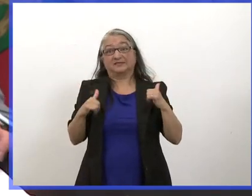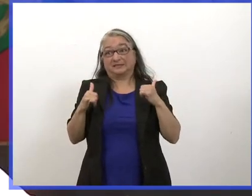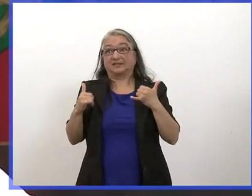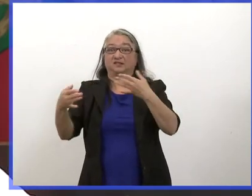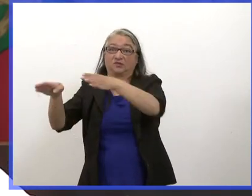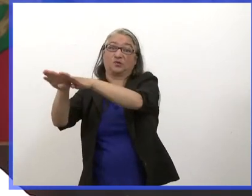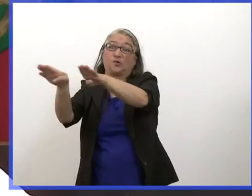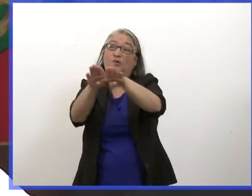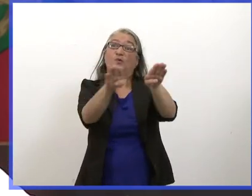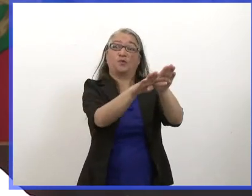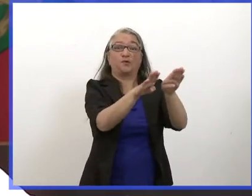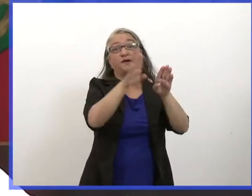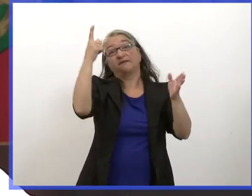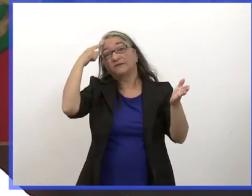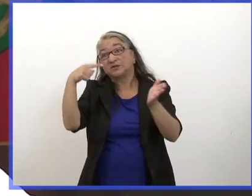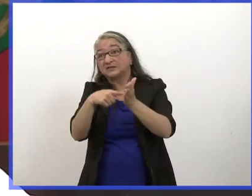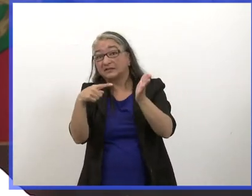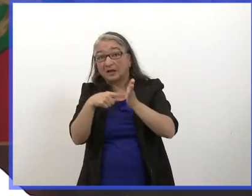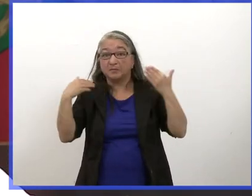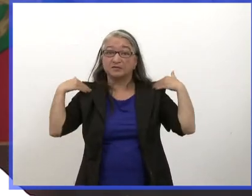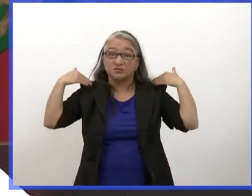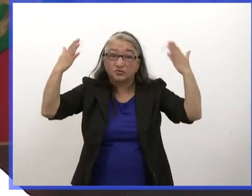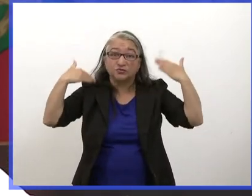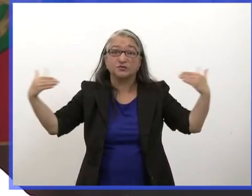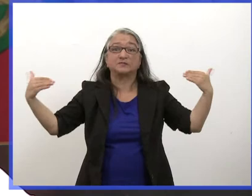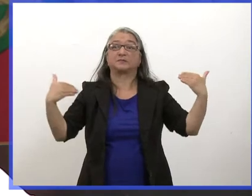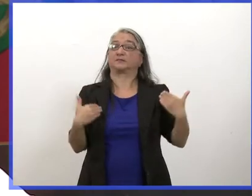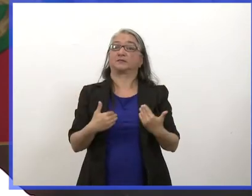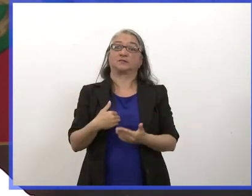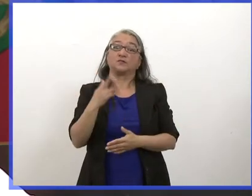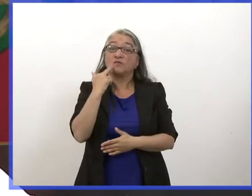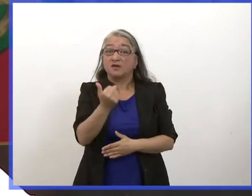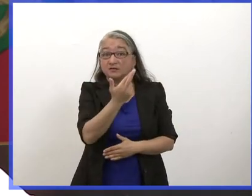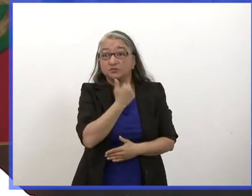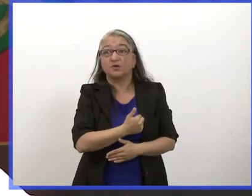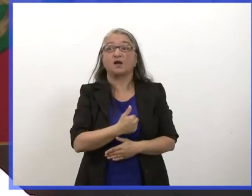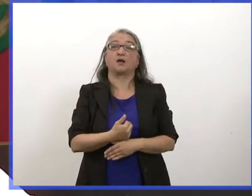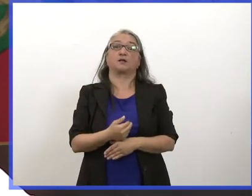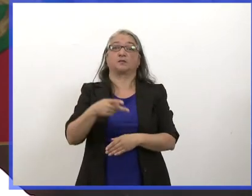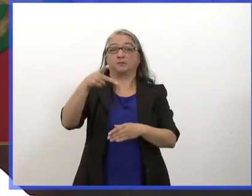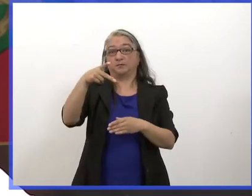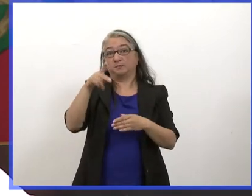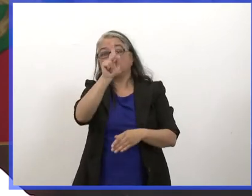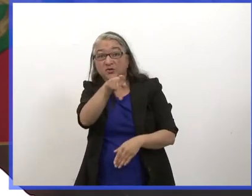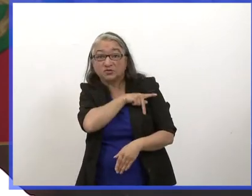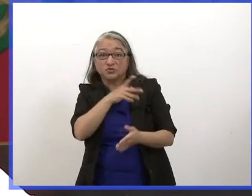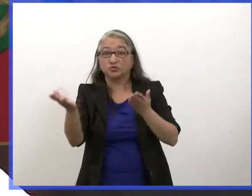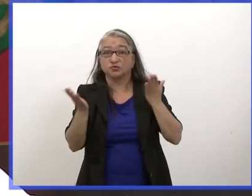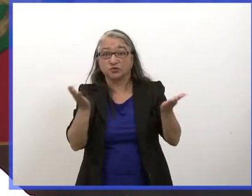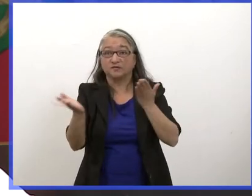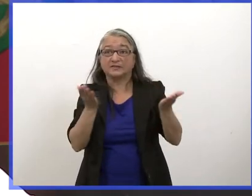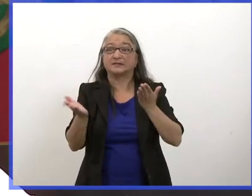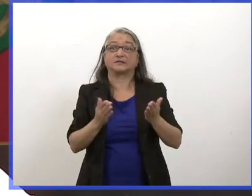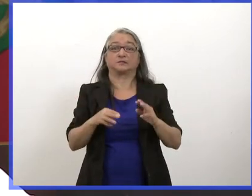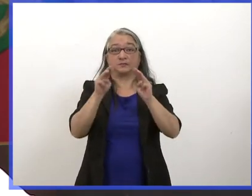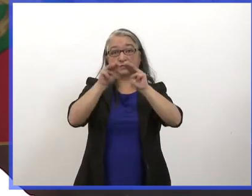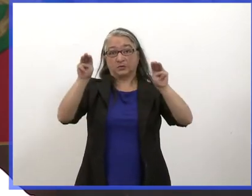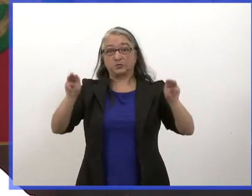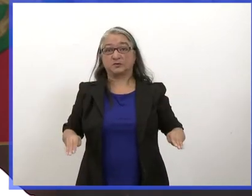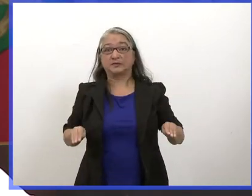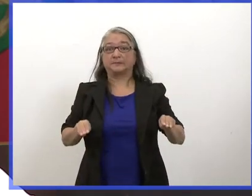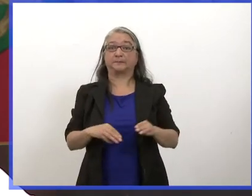gyms, fitness clubs, restaurants, bars, personal service businesses, museums, galleries, and libraries.